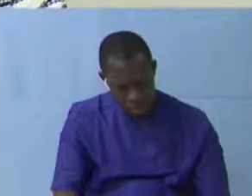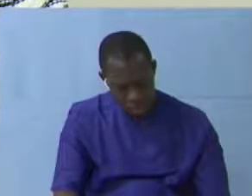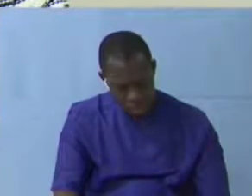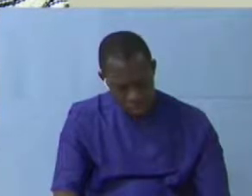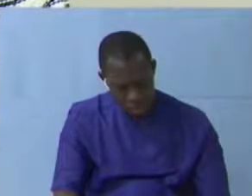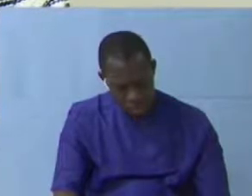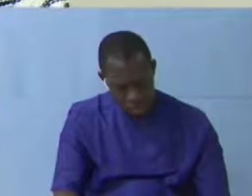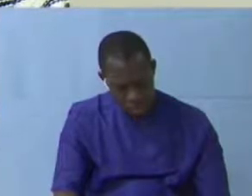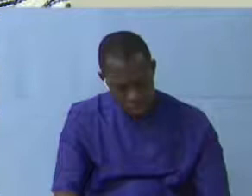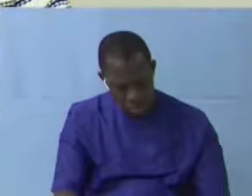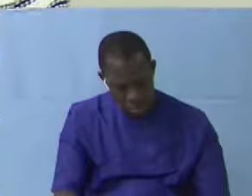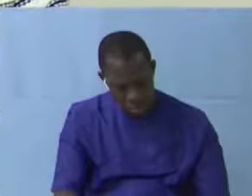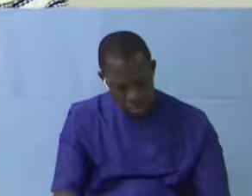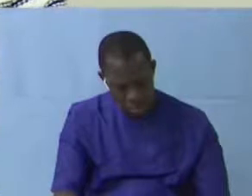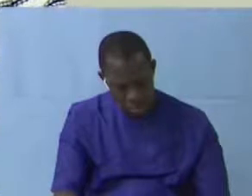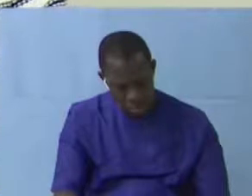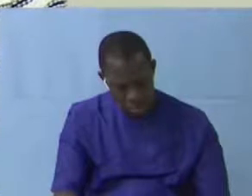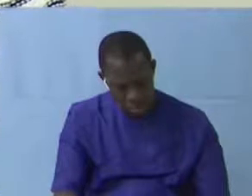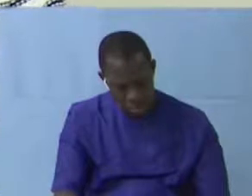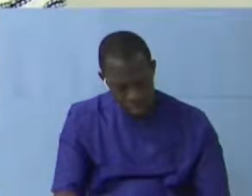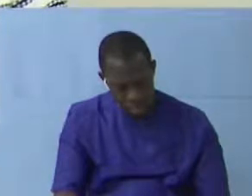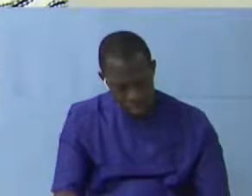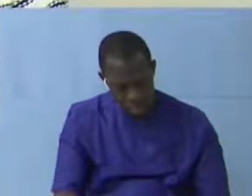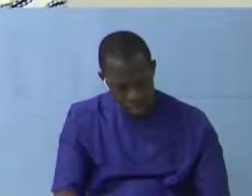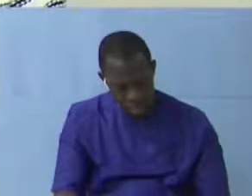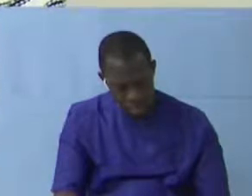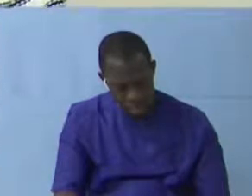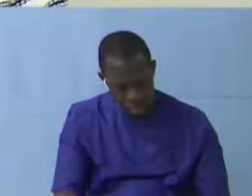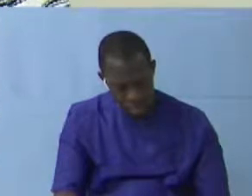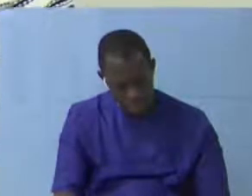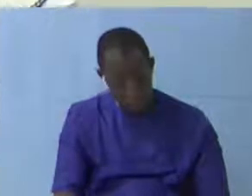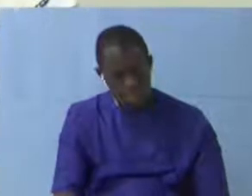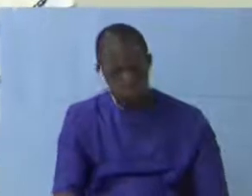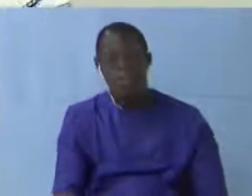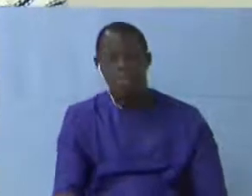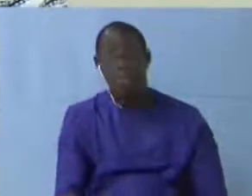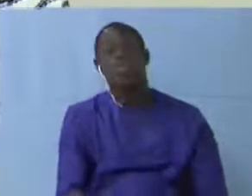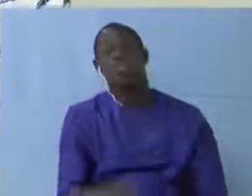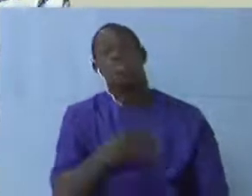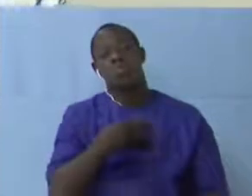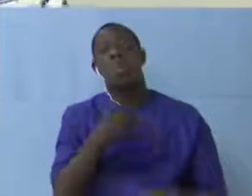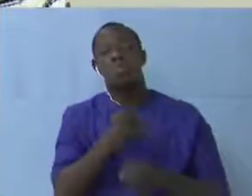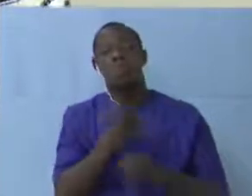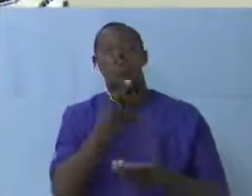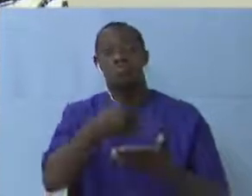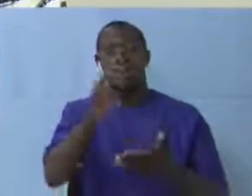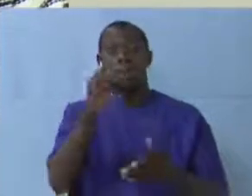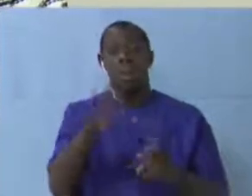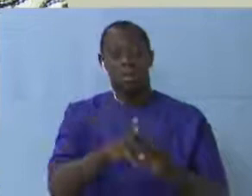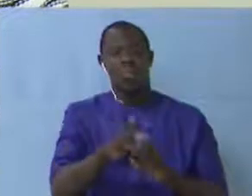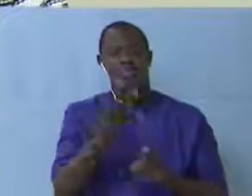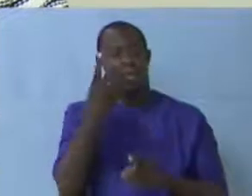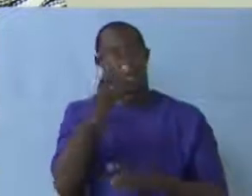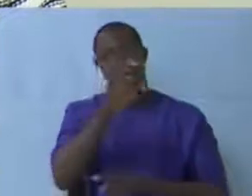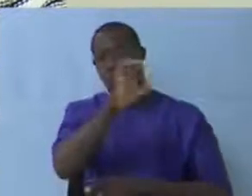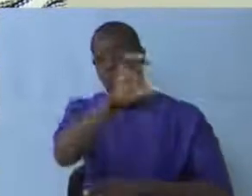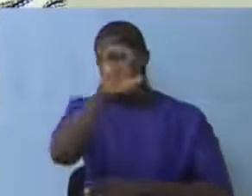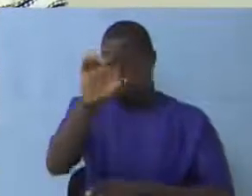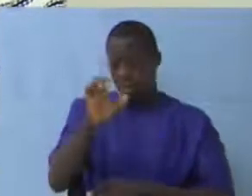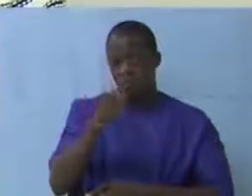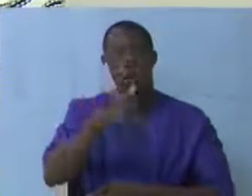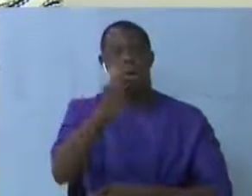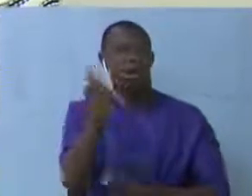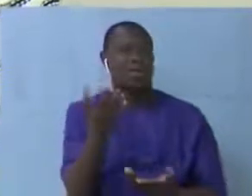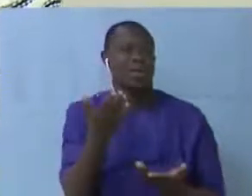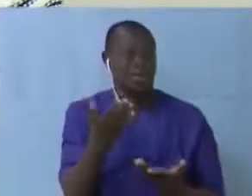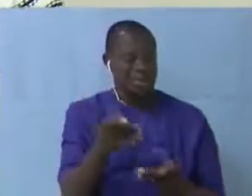presidents will entrench themselves and ensure that they take a third term or even a fourth term. And there are good examples in the last 2 years in